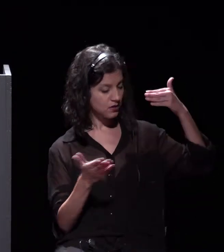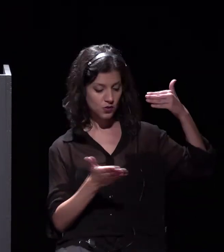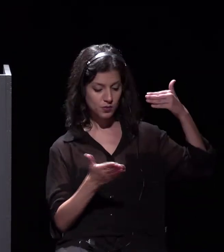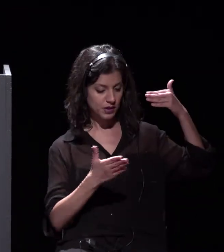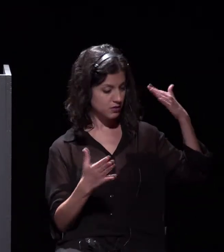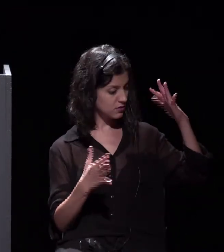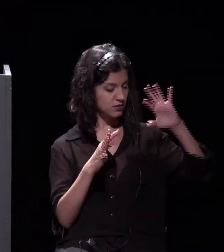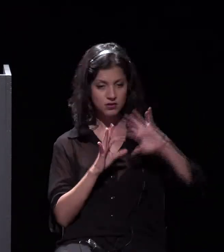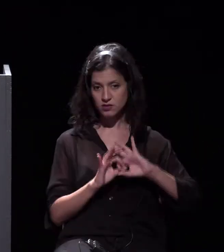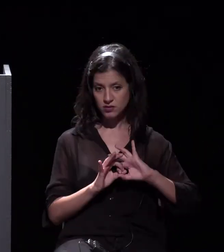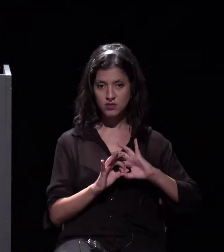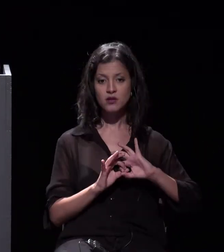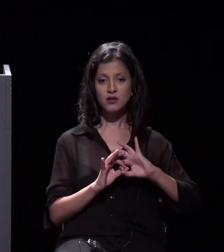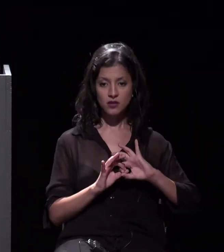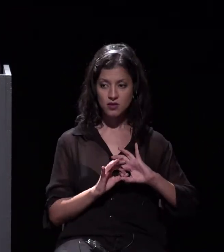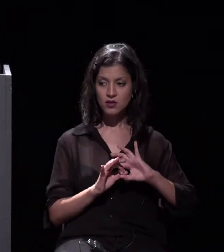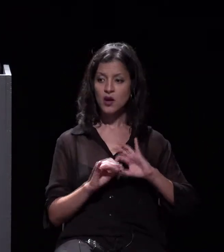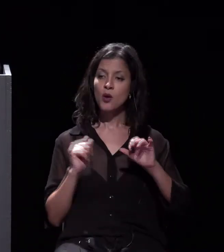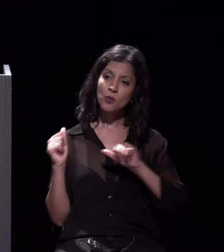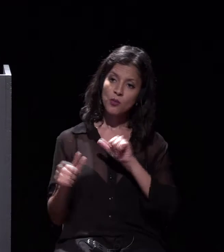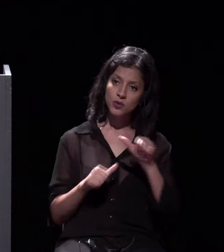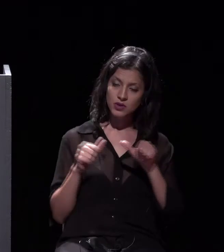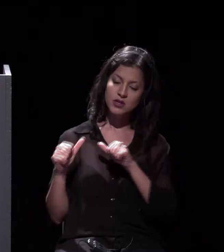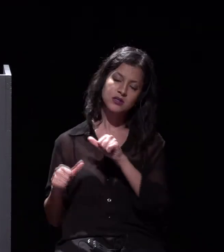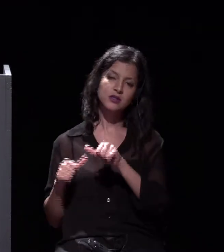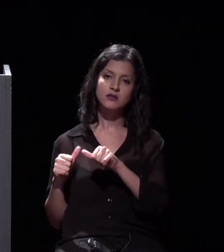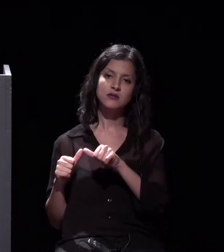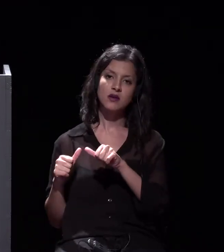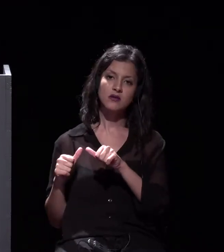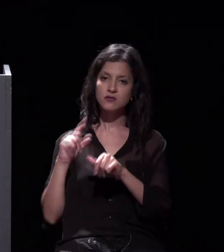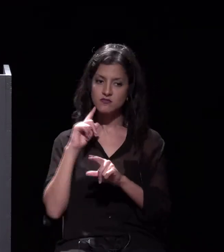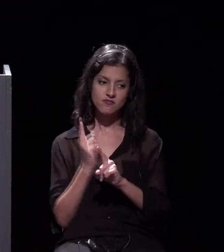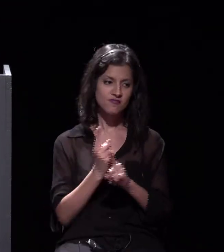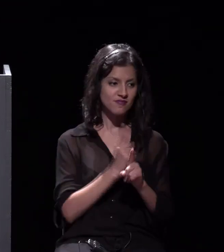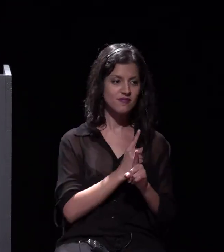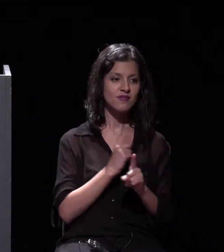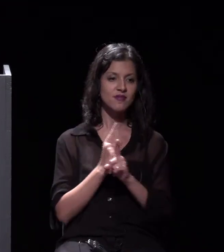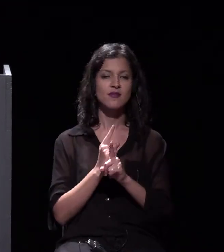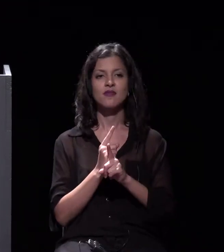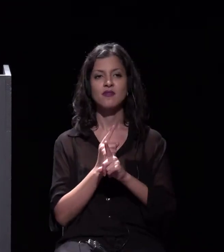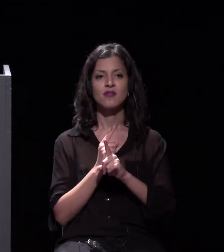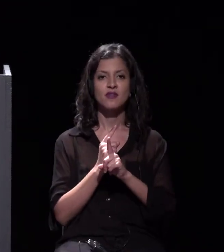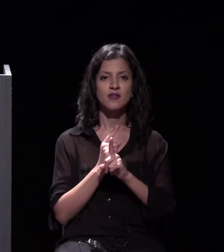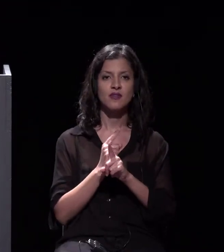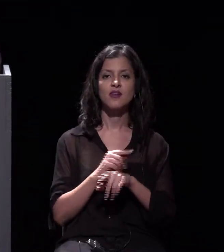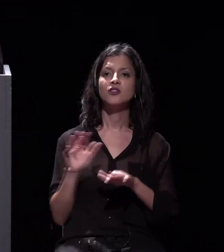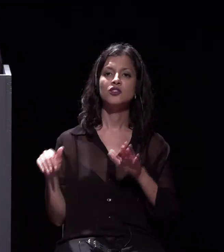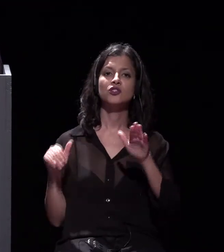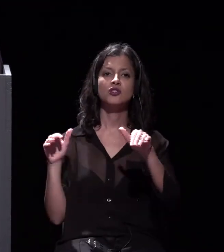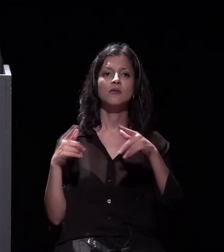indispensable structural changes and calling forth others appropriate to its particular national